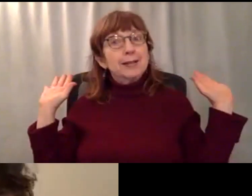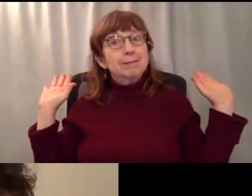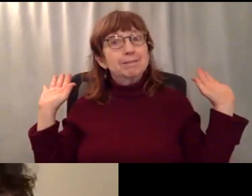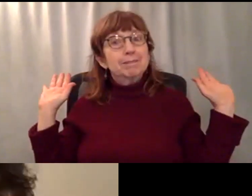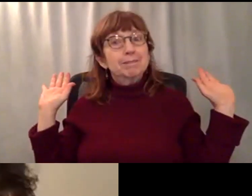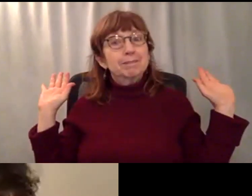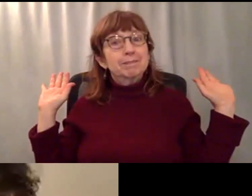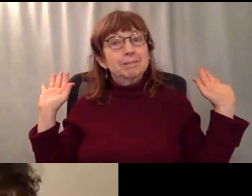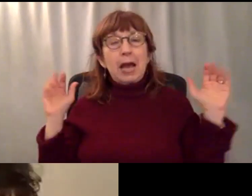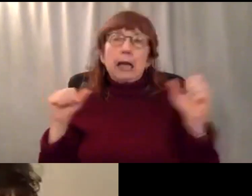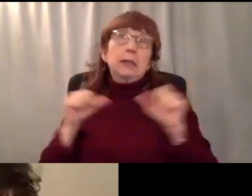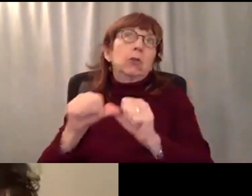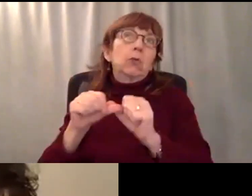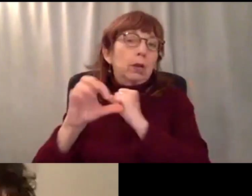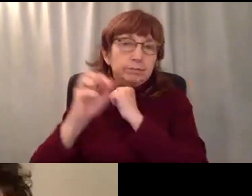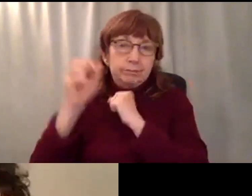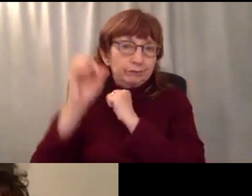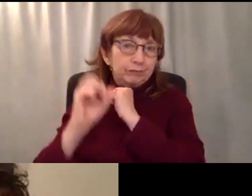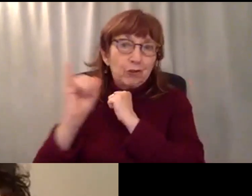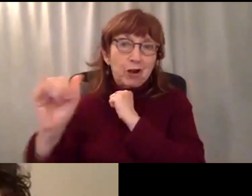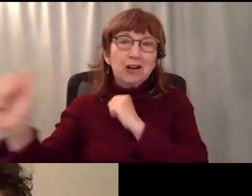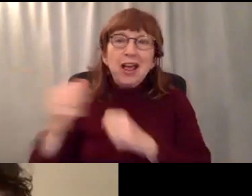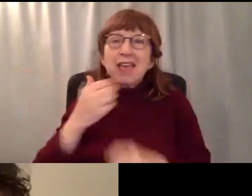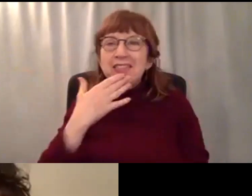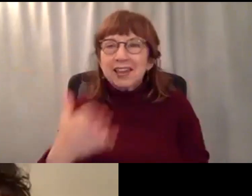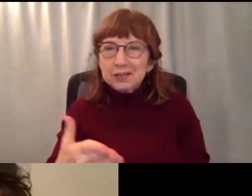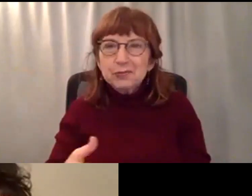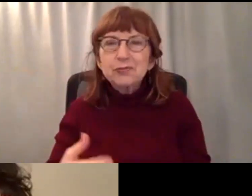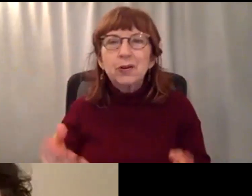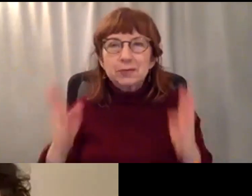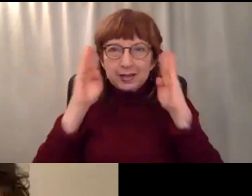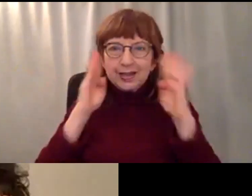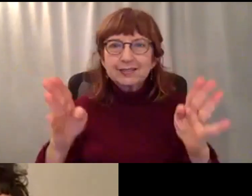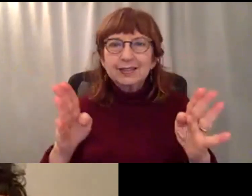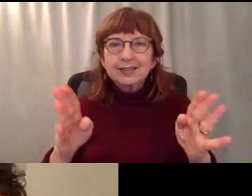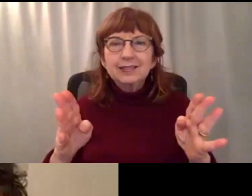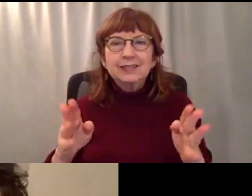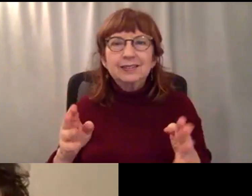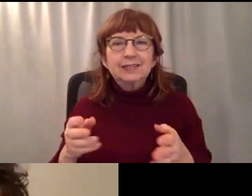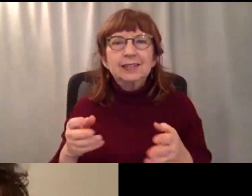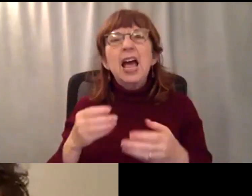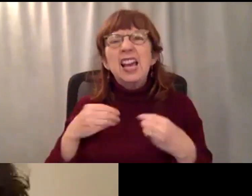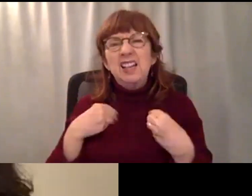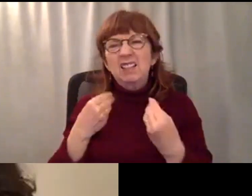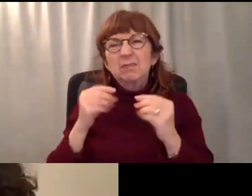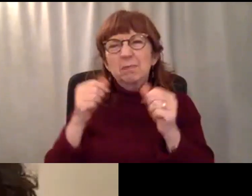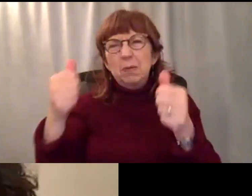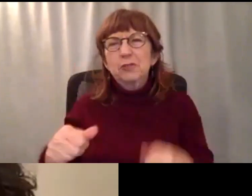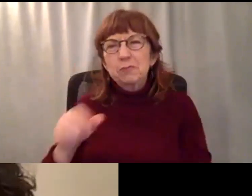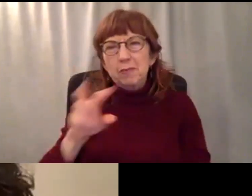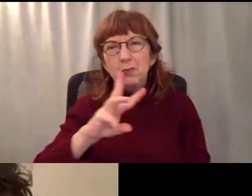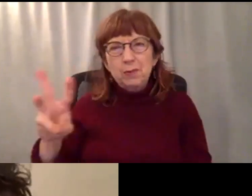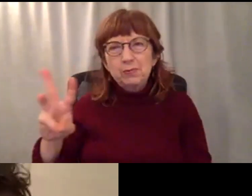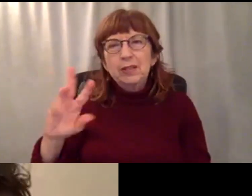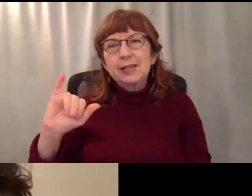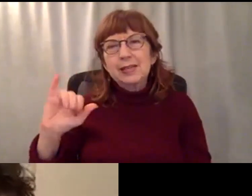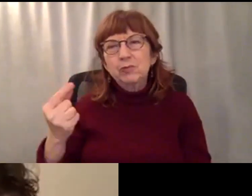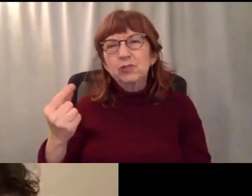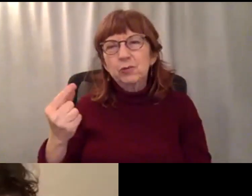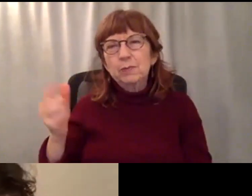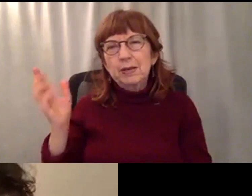can blabber on forever, honestly. Thank you for listening to me. I'll post my website and my Instagram on the